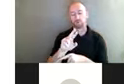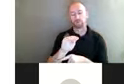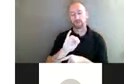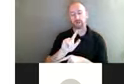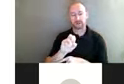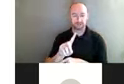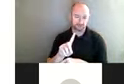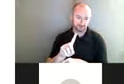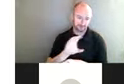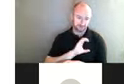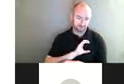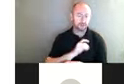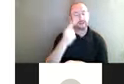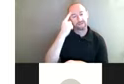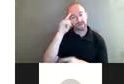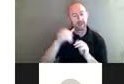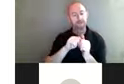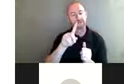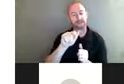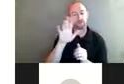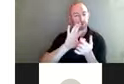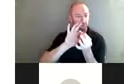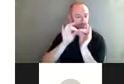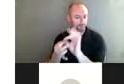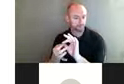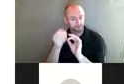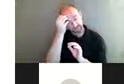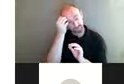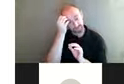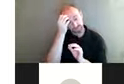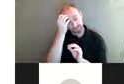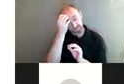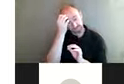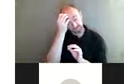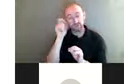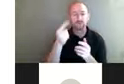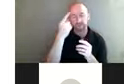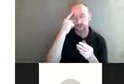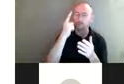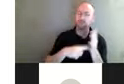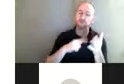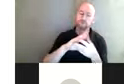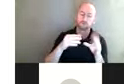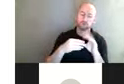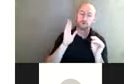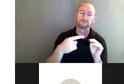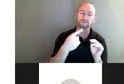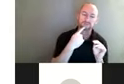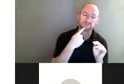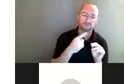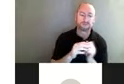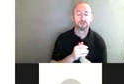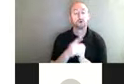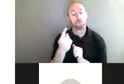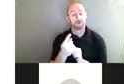you need to consider how the data will be interpreted and ask what the story is that you want to tell. Not so big mapping